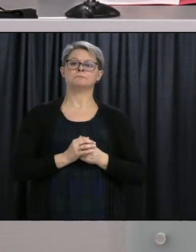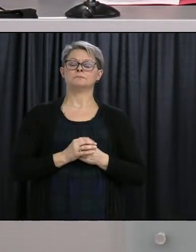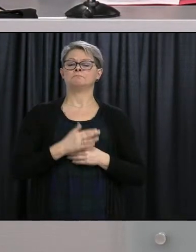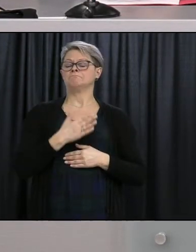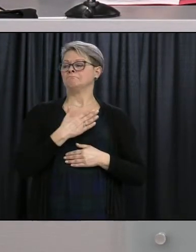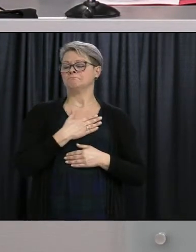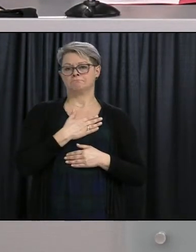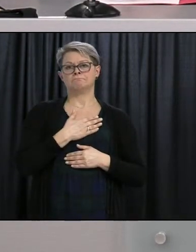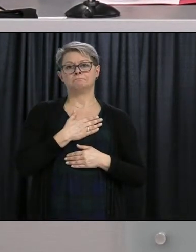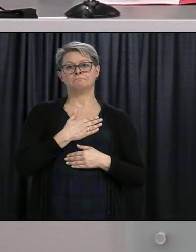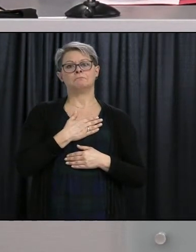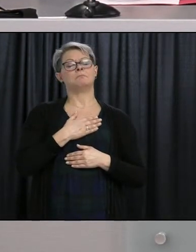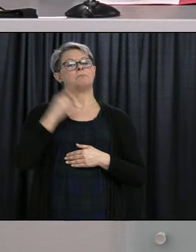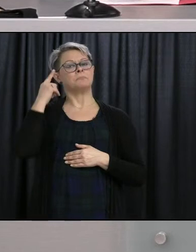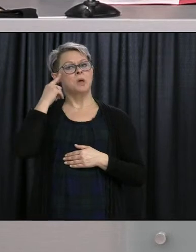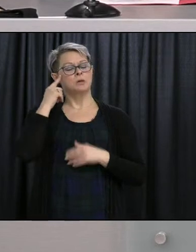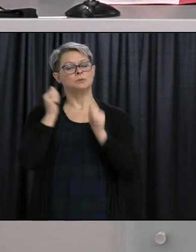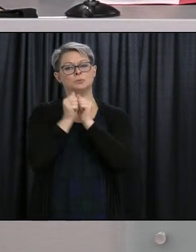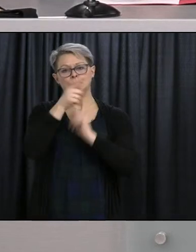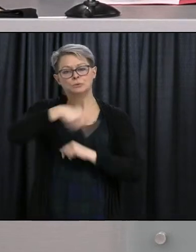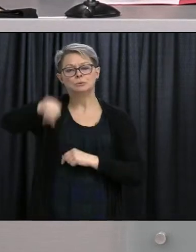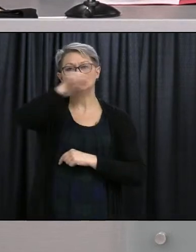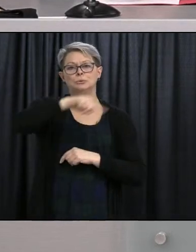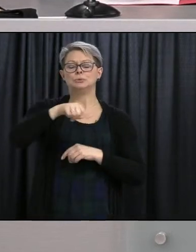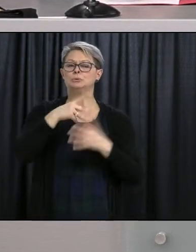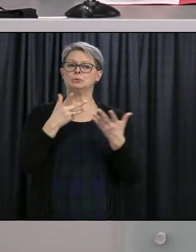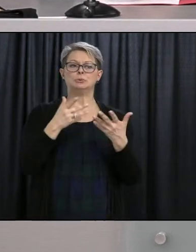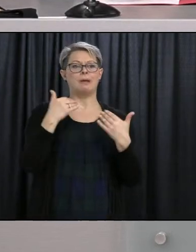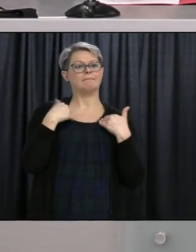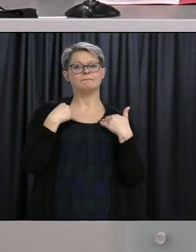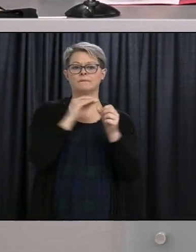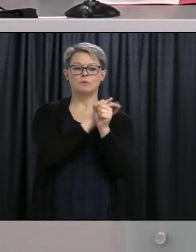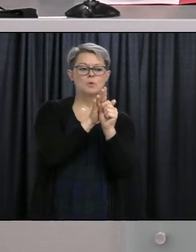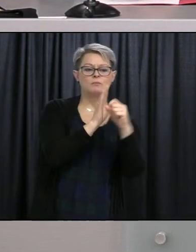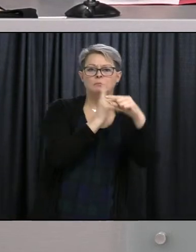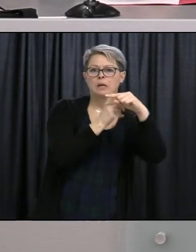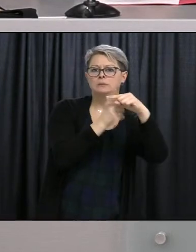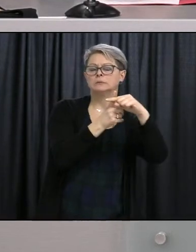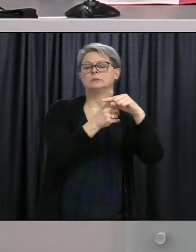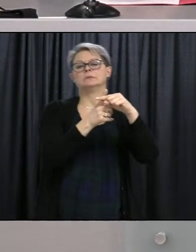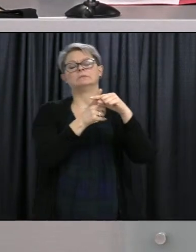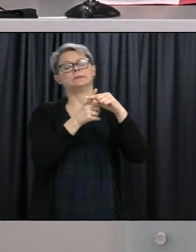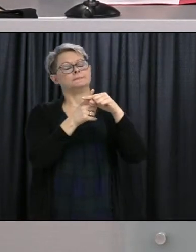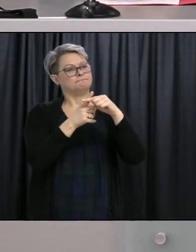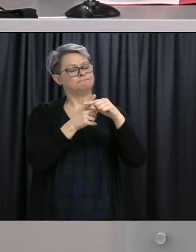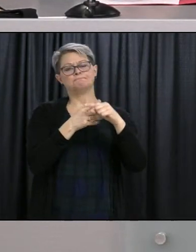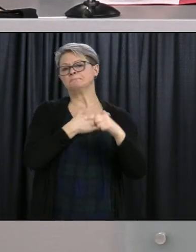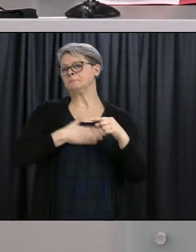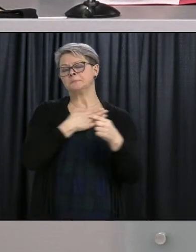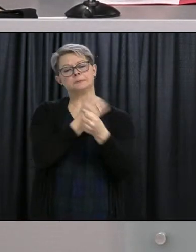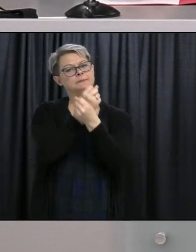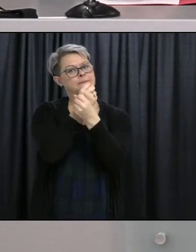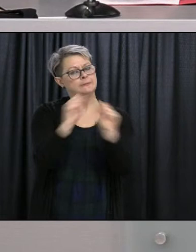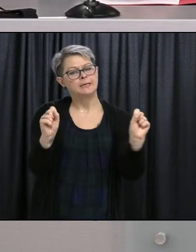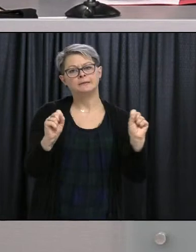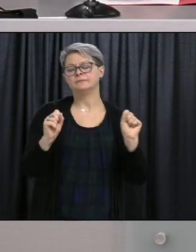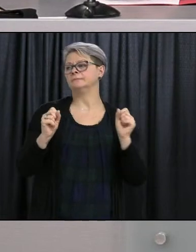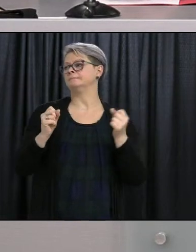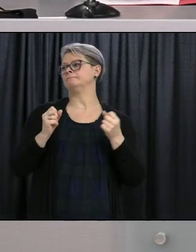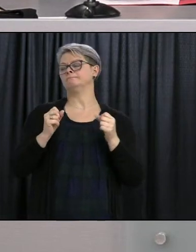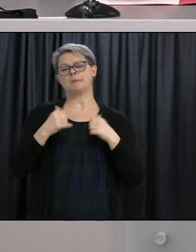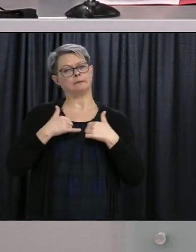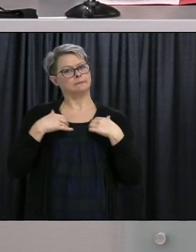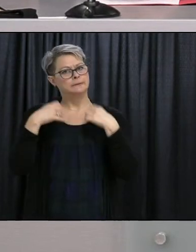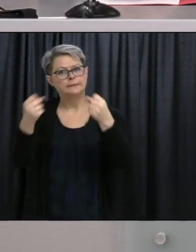are with those directly impacted by COVID-19 and their families. Please stay safe, stay healthy, follow